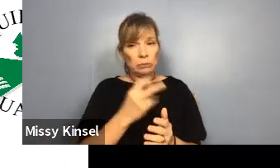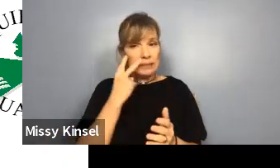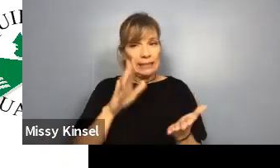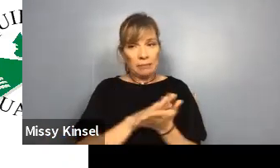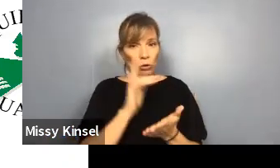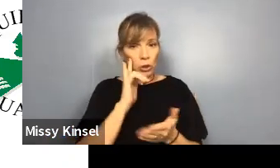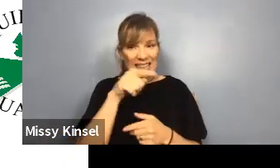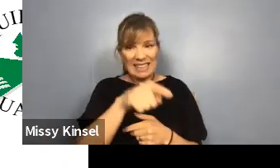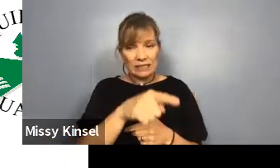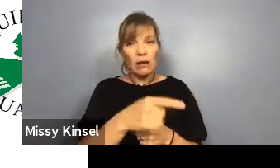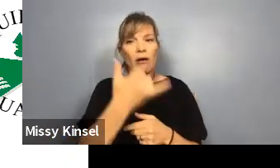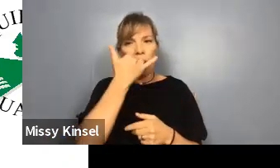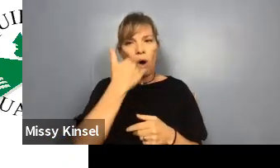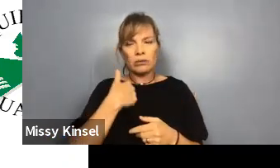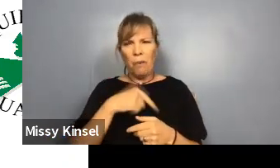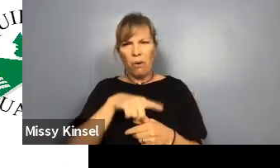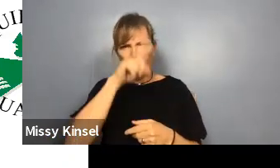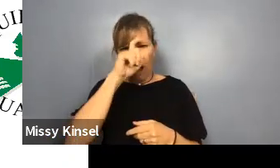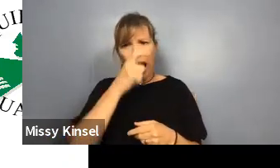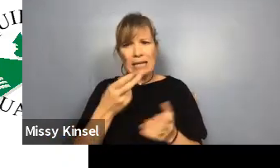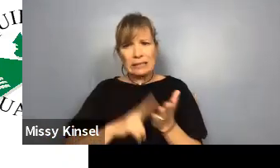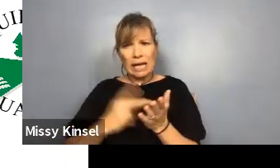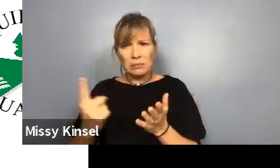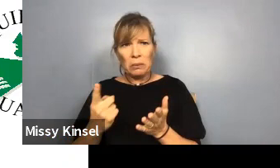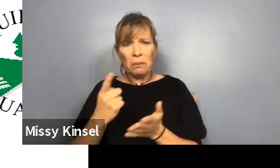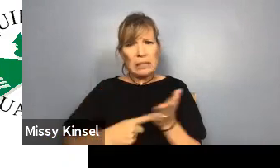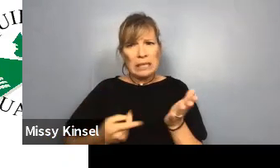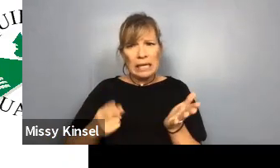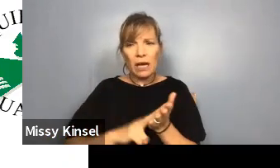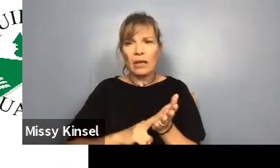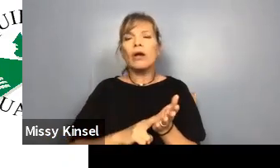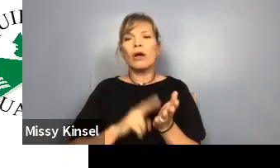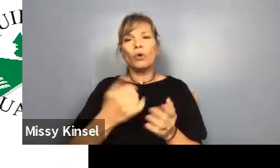this or you have a question about anything that you did sign.